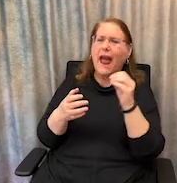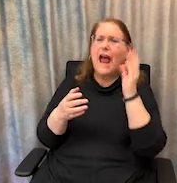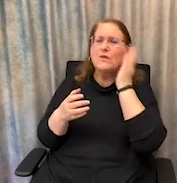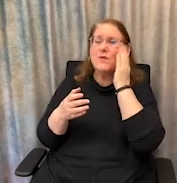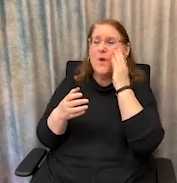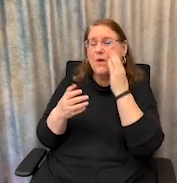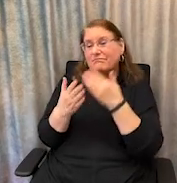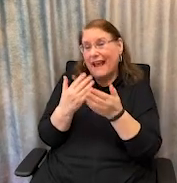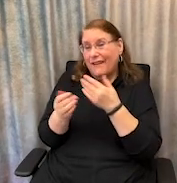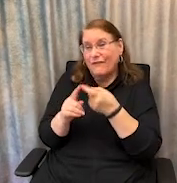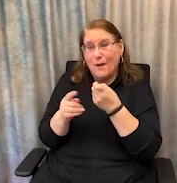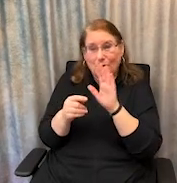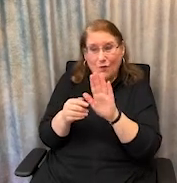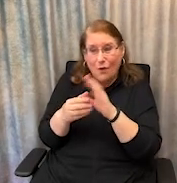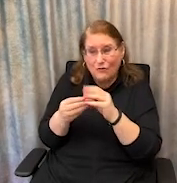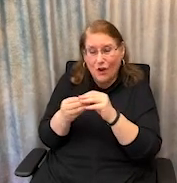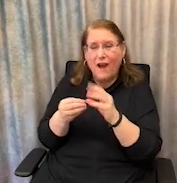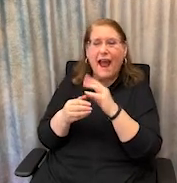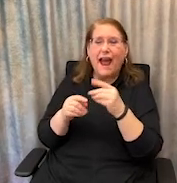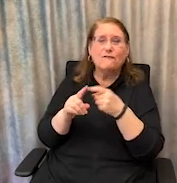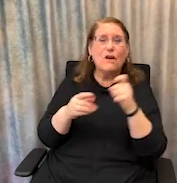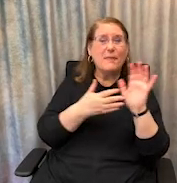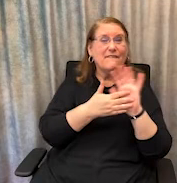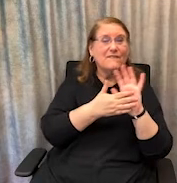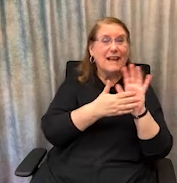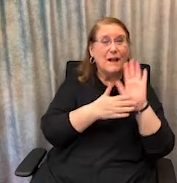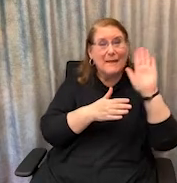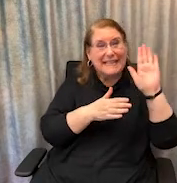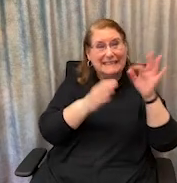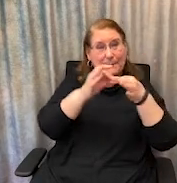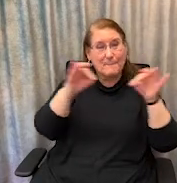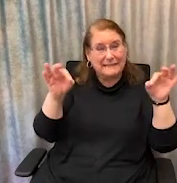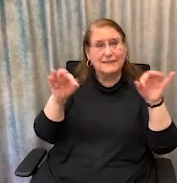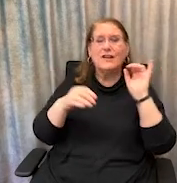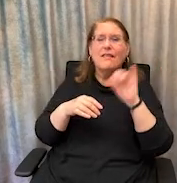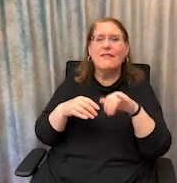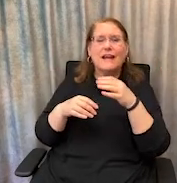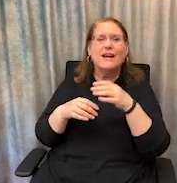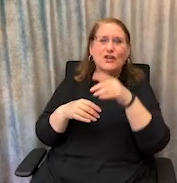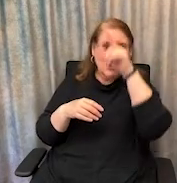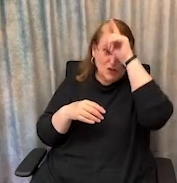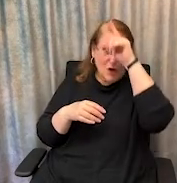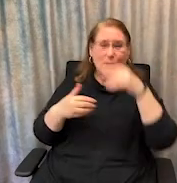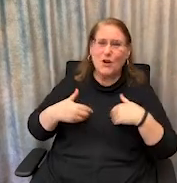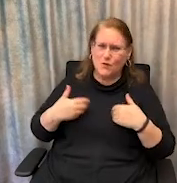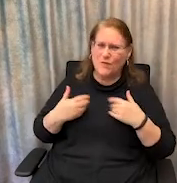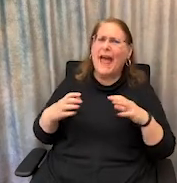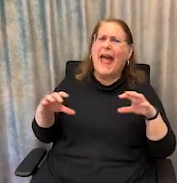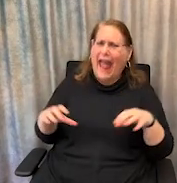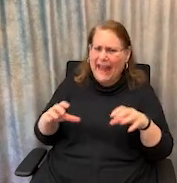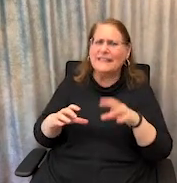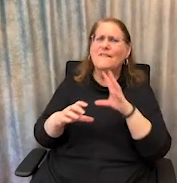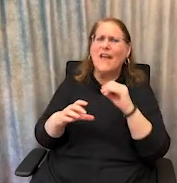know, at least from how you're talking and what the film expresses, that yeah, German youth is active, yeah,